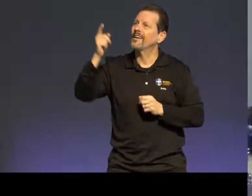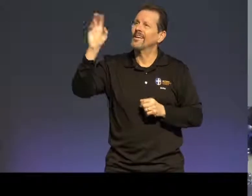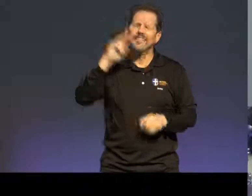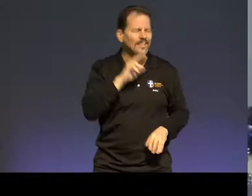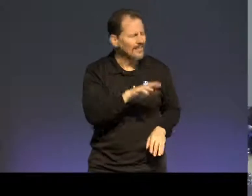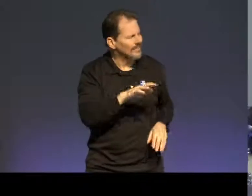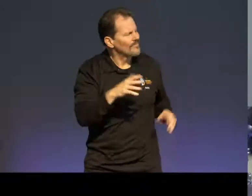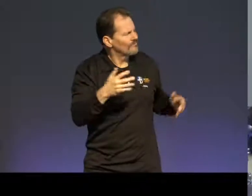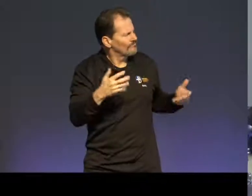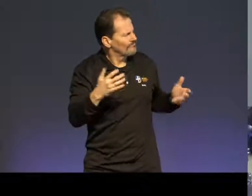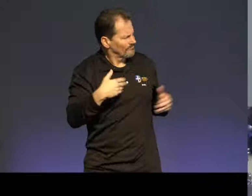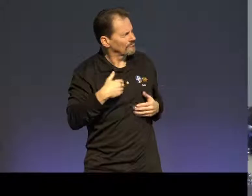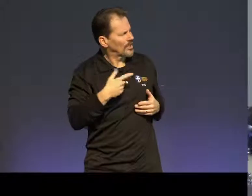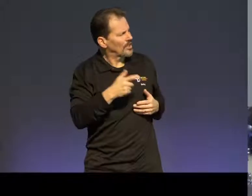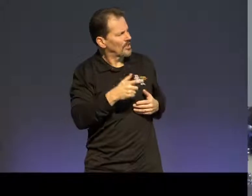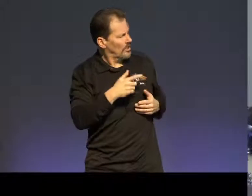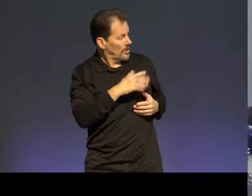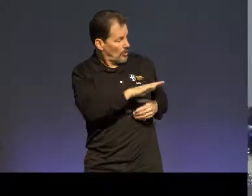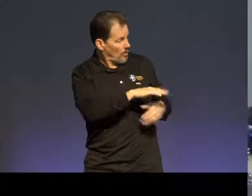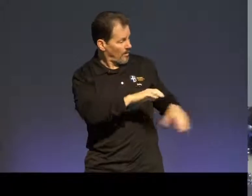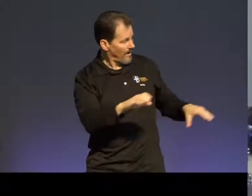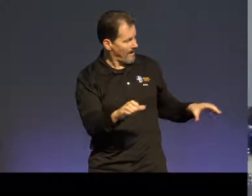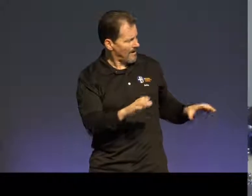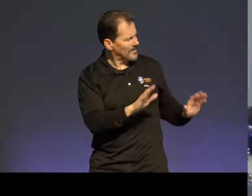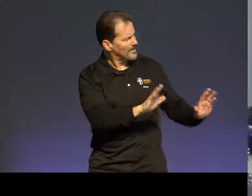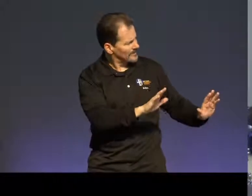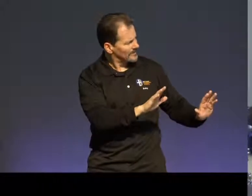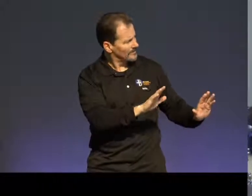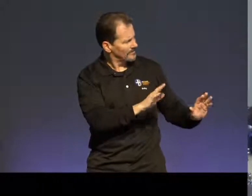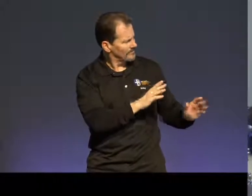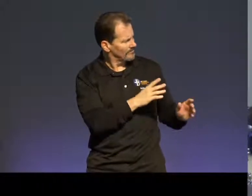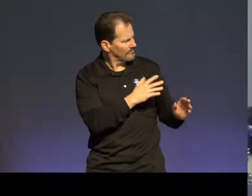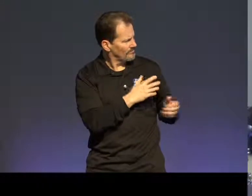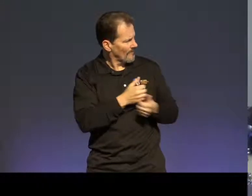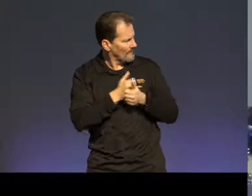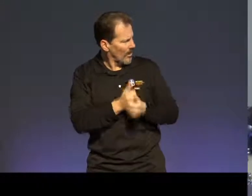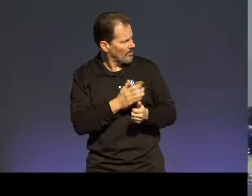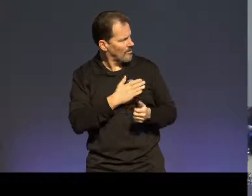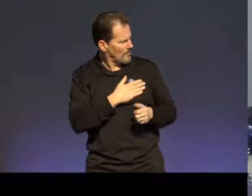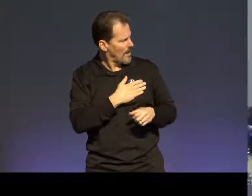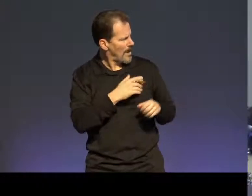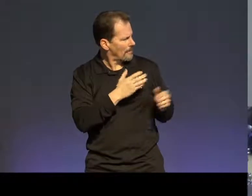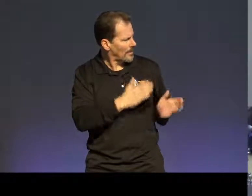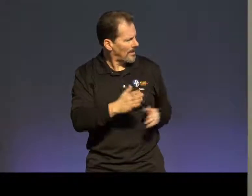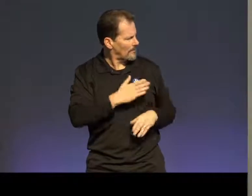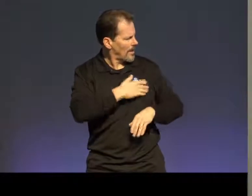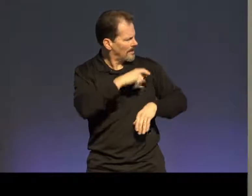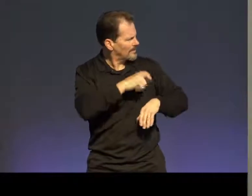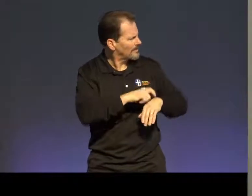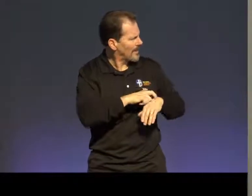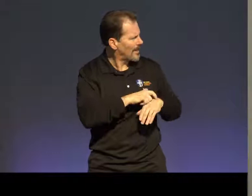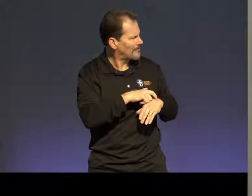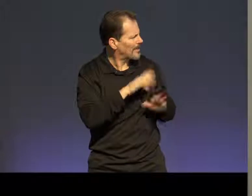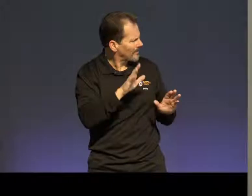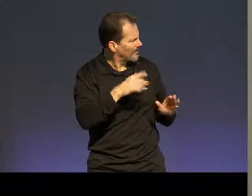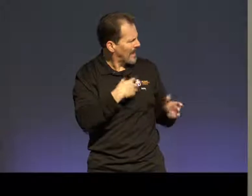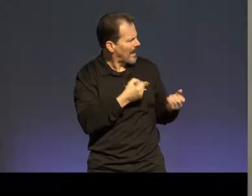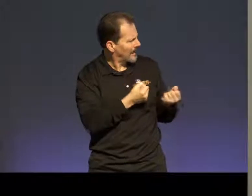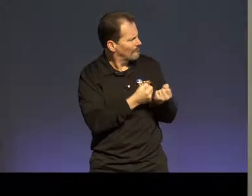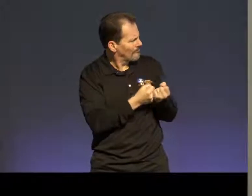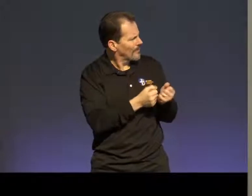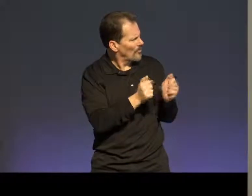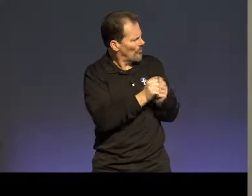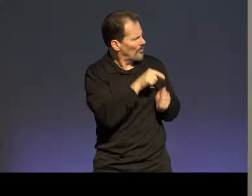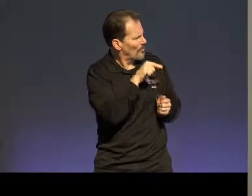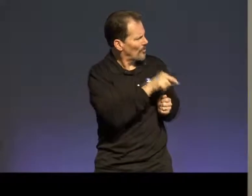anyway. So don't run ahead of me. And I asked myself that as I was reading this, because that's the first problem that I see